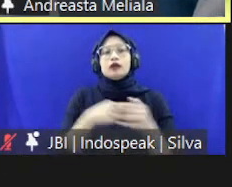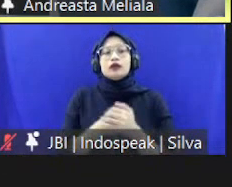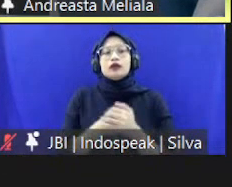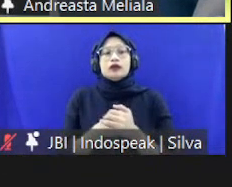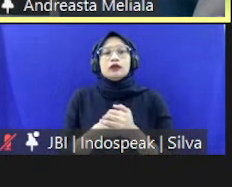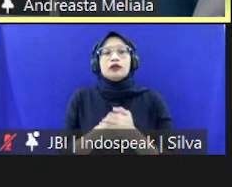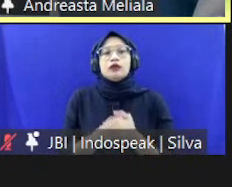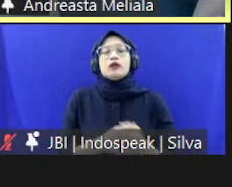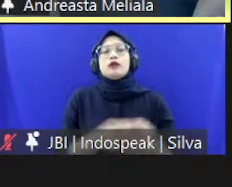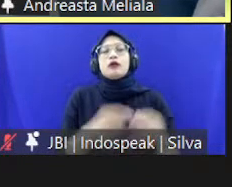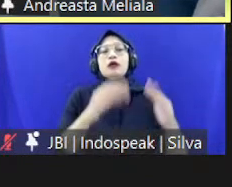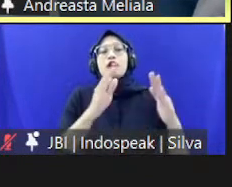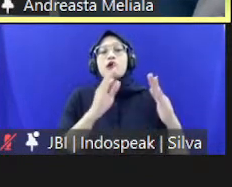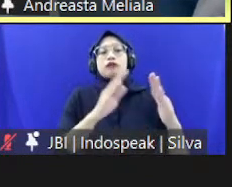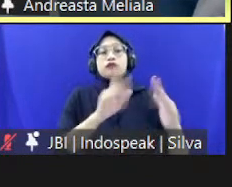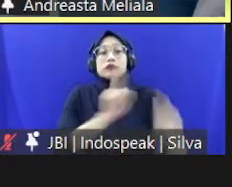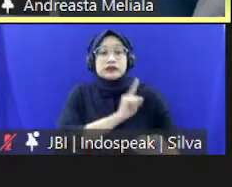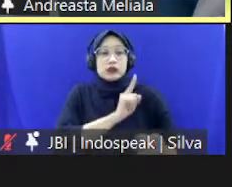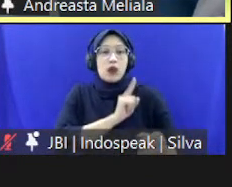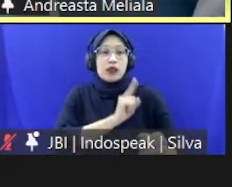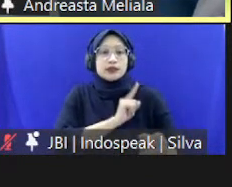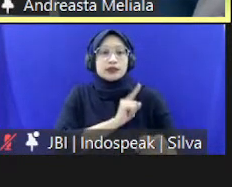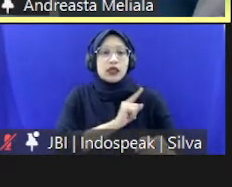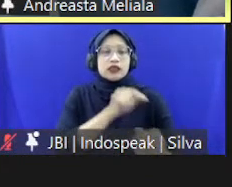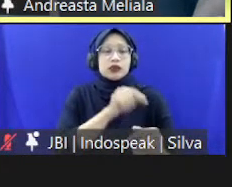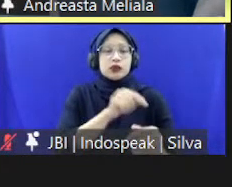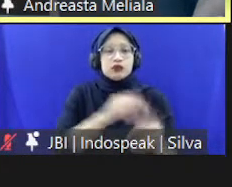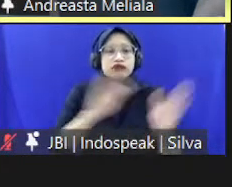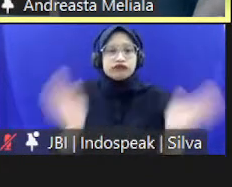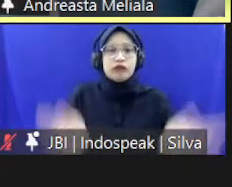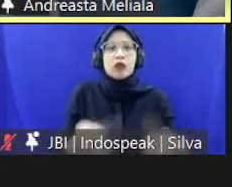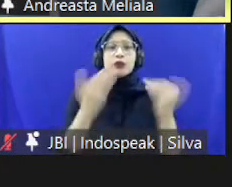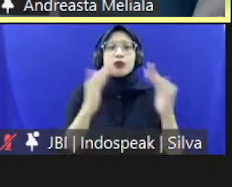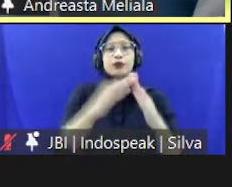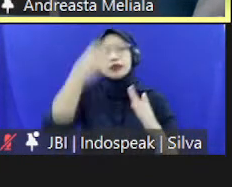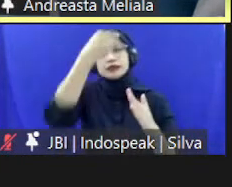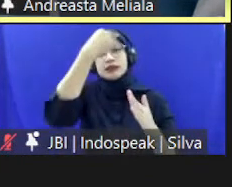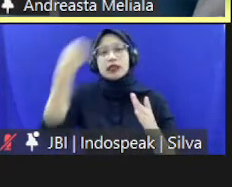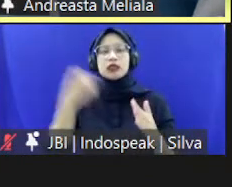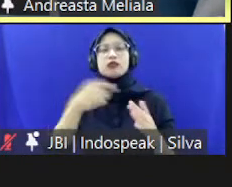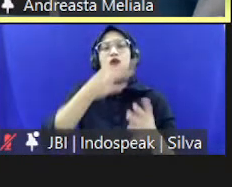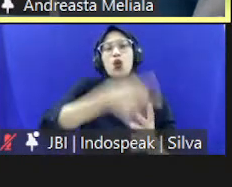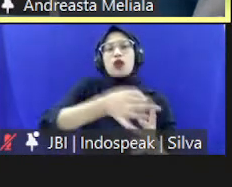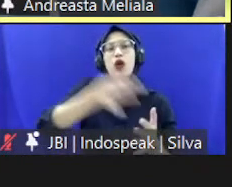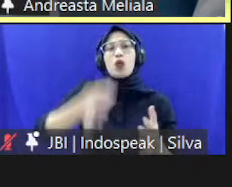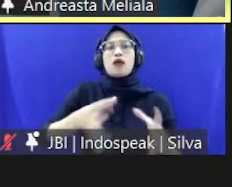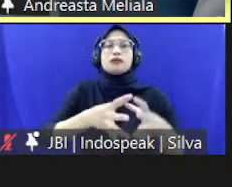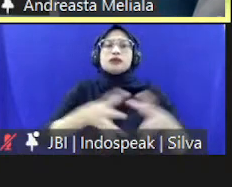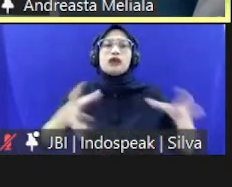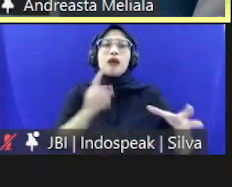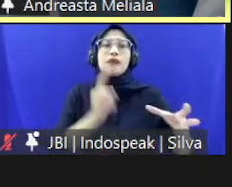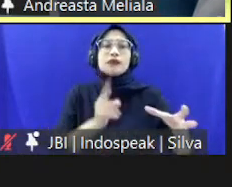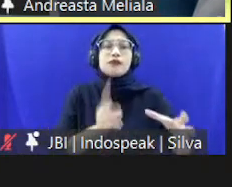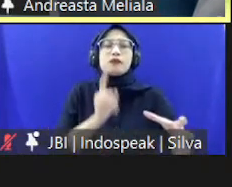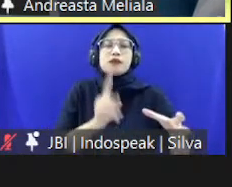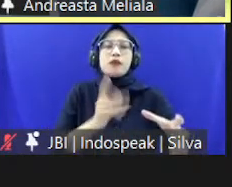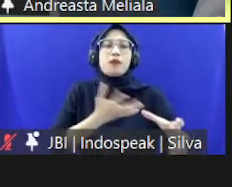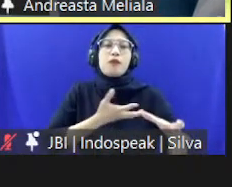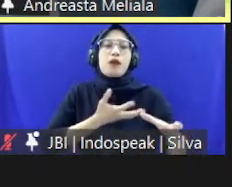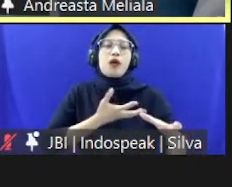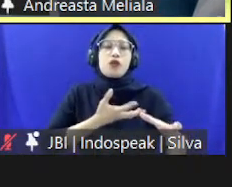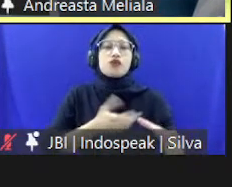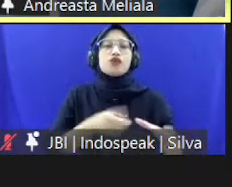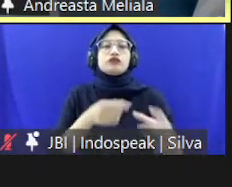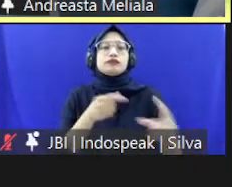population, and they invite the public medical specialists to work in private sectors. So based on the